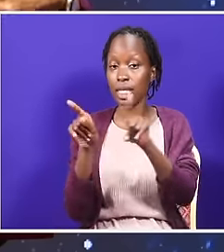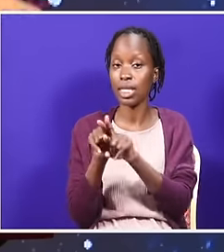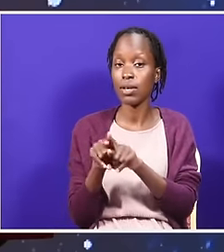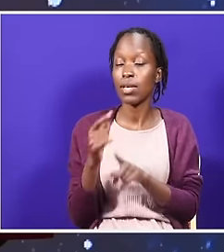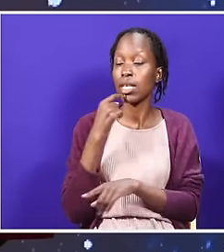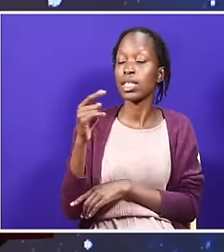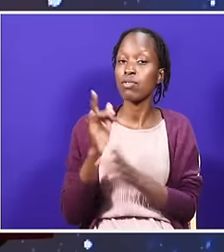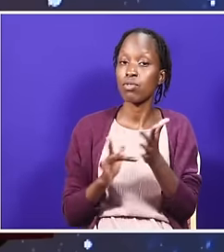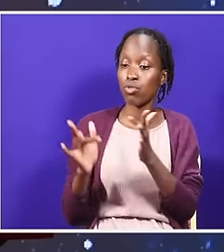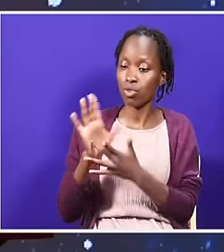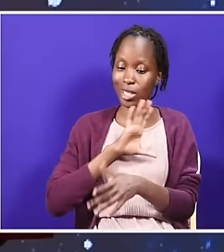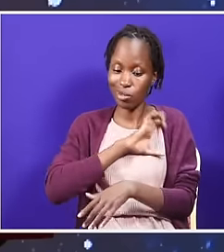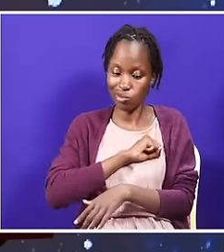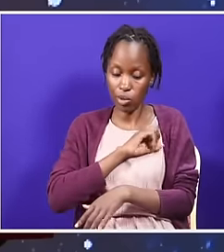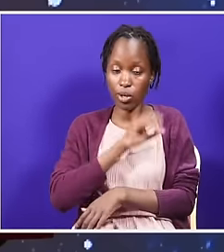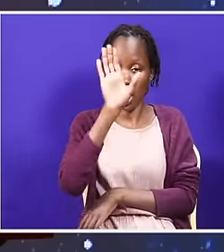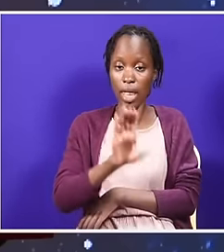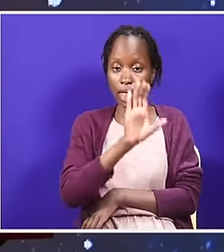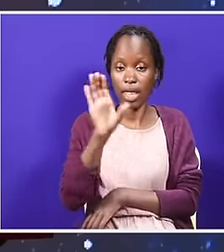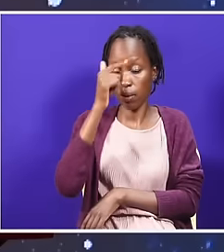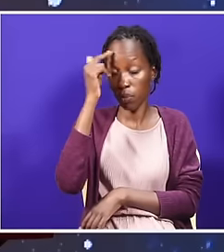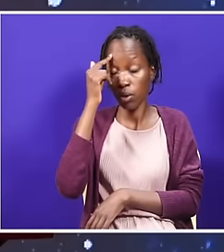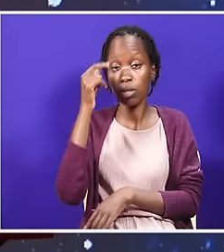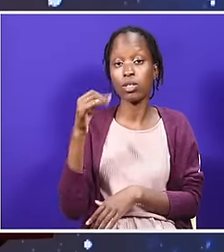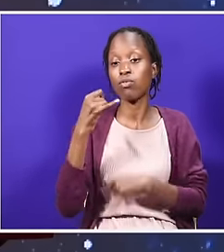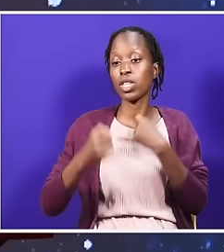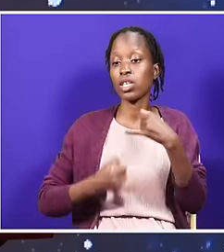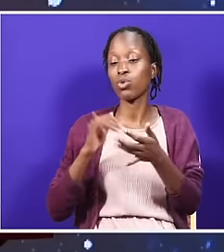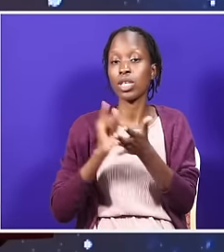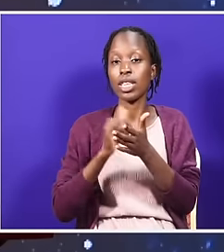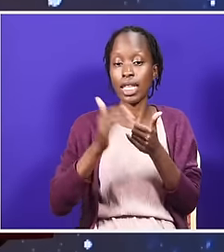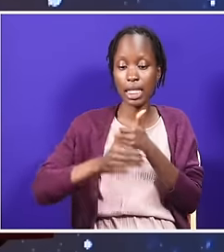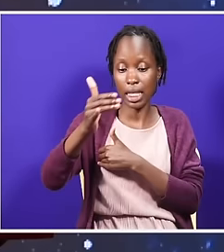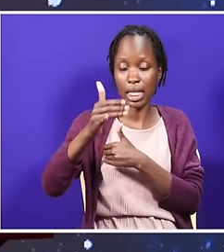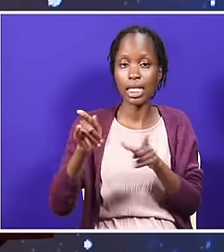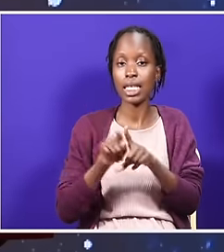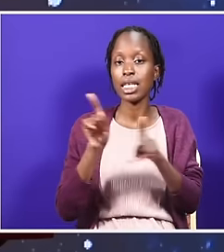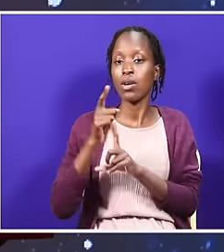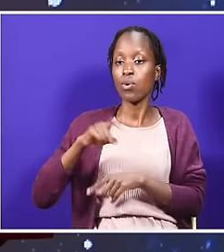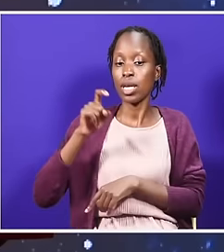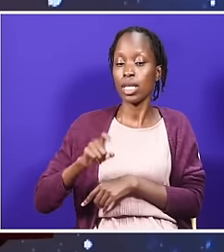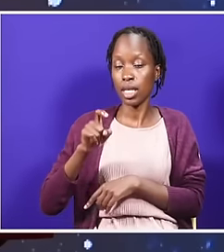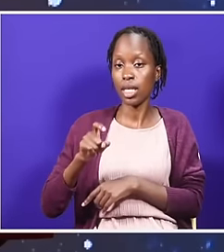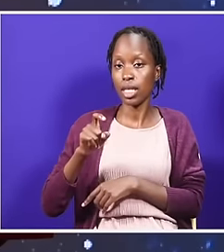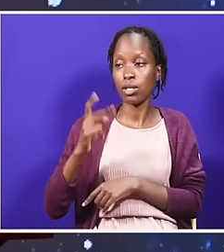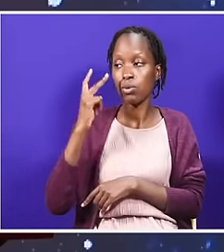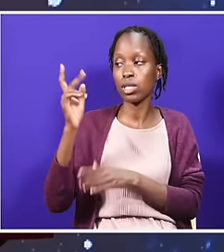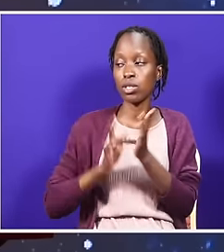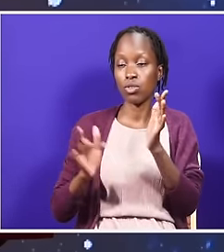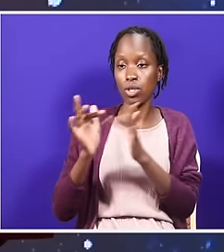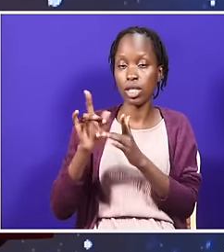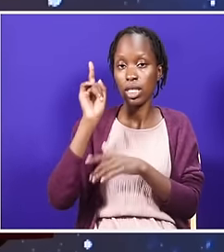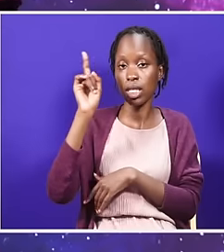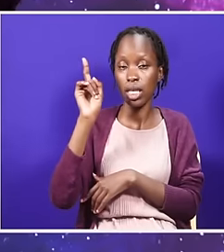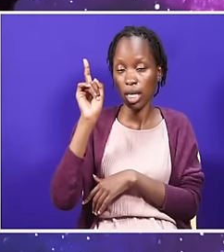say, Jesus endured the cross because of the joy set before him. So we are to consider him who